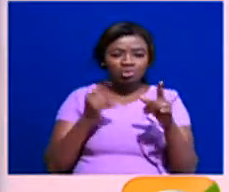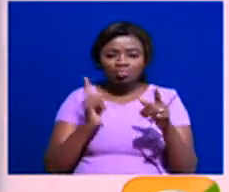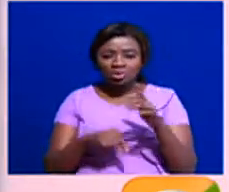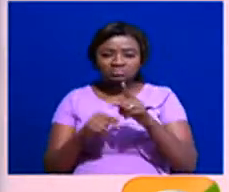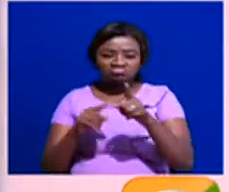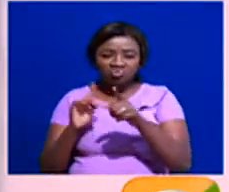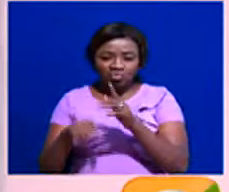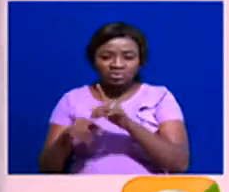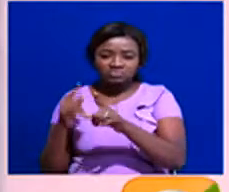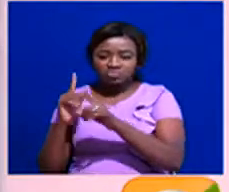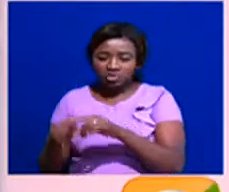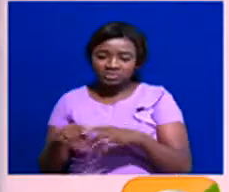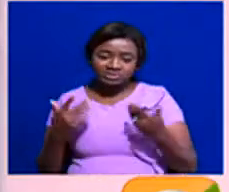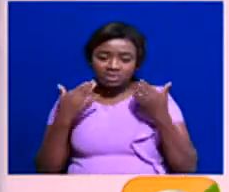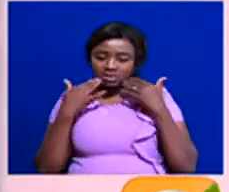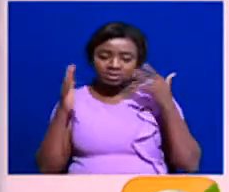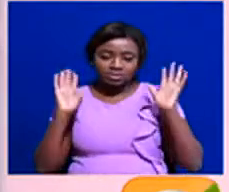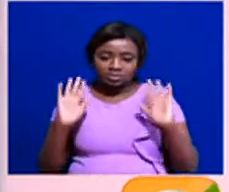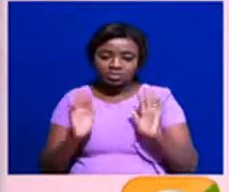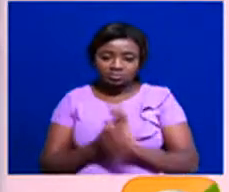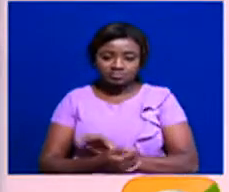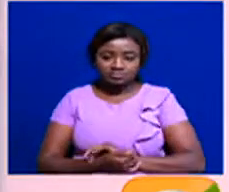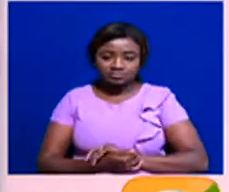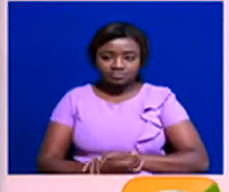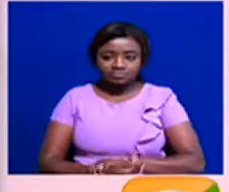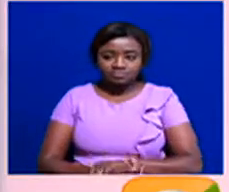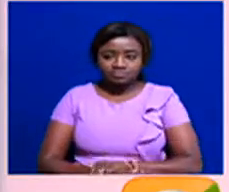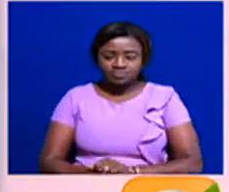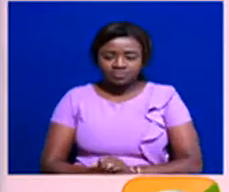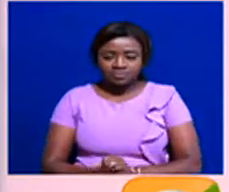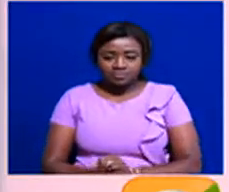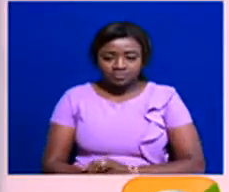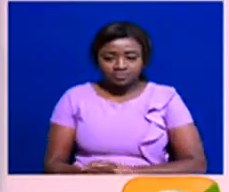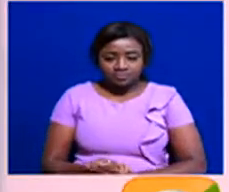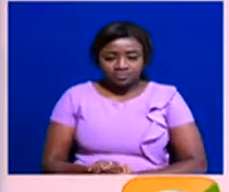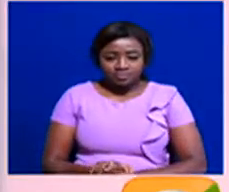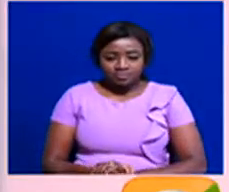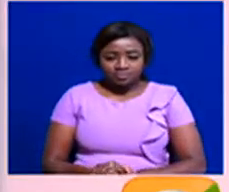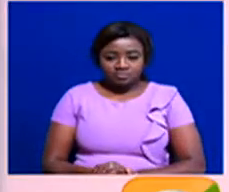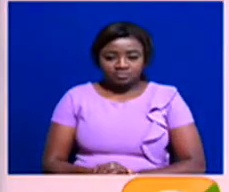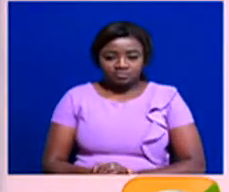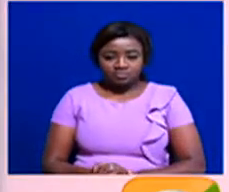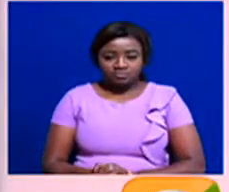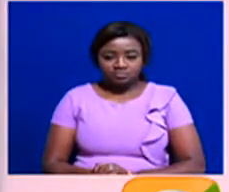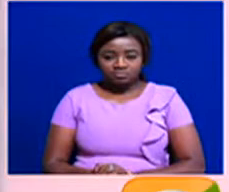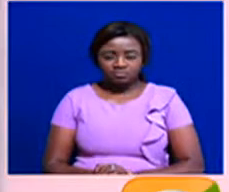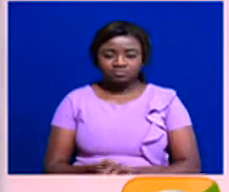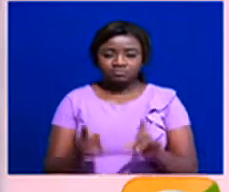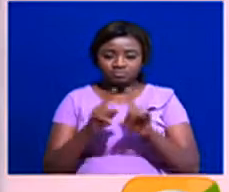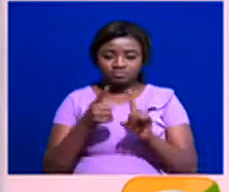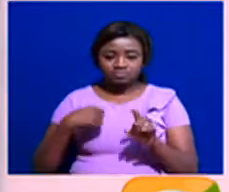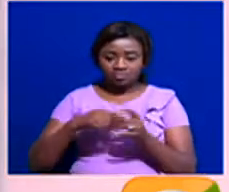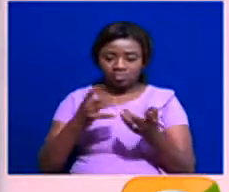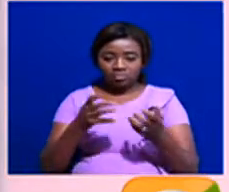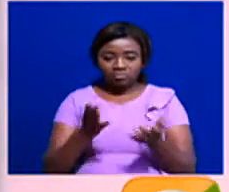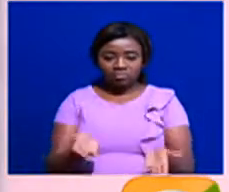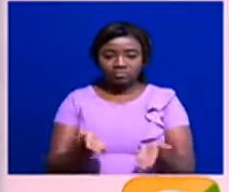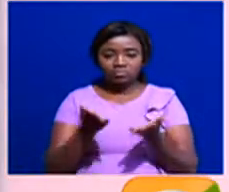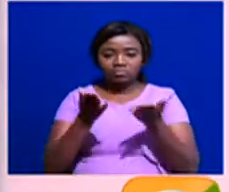to tell. And also to improve on regulation on product content,